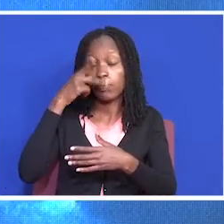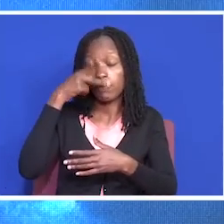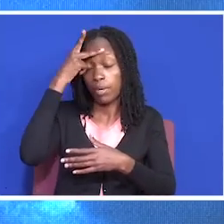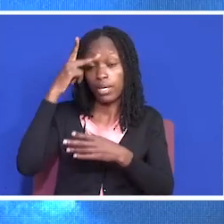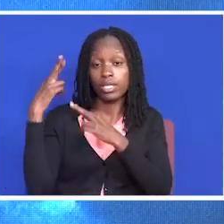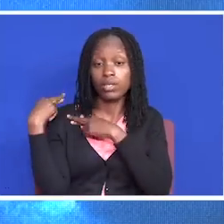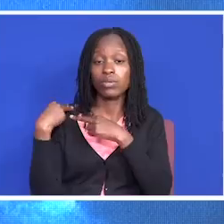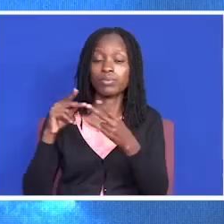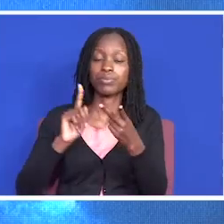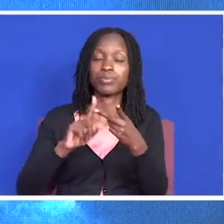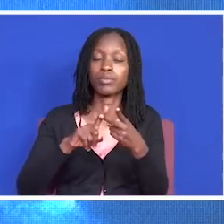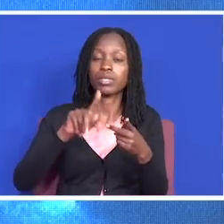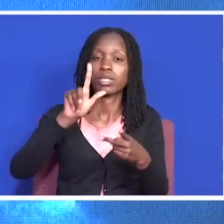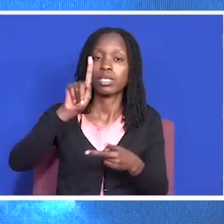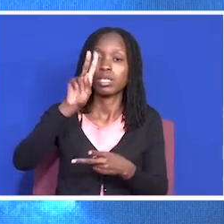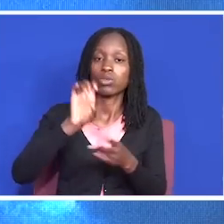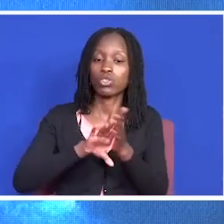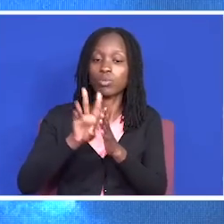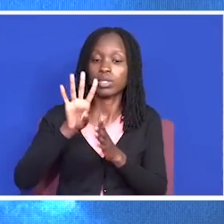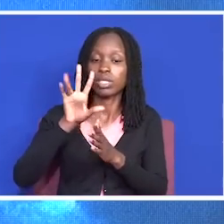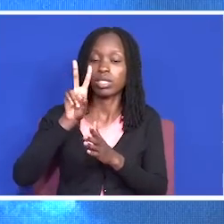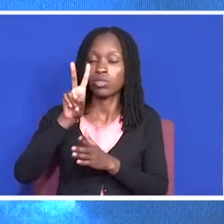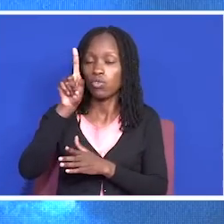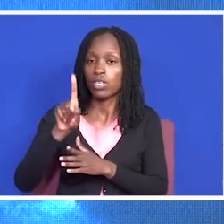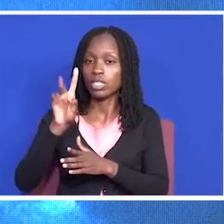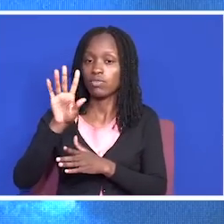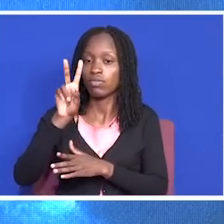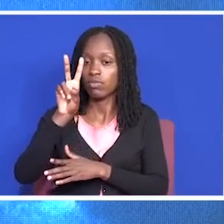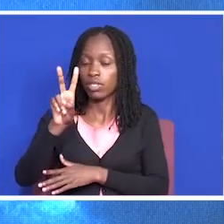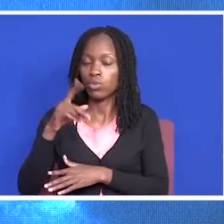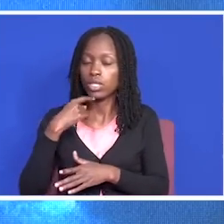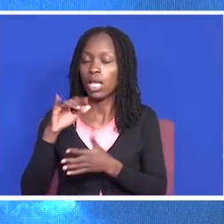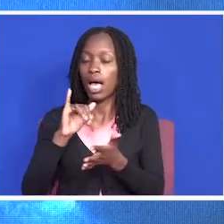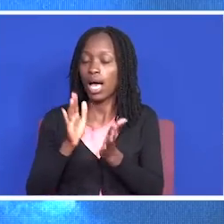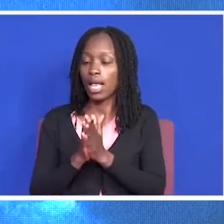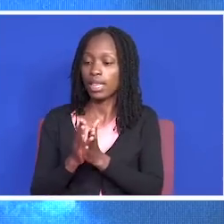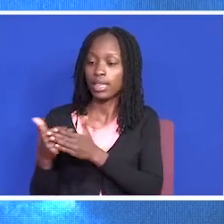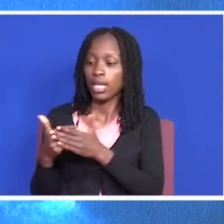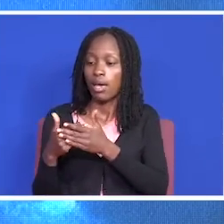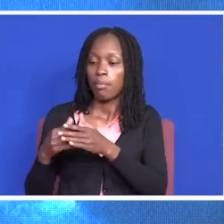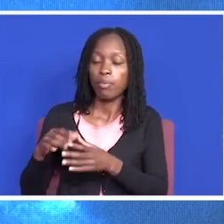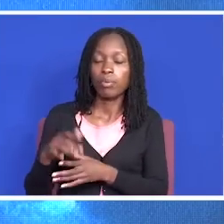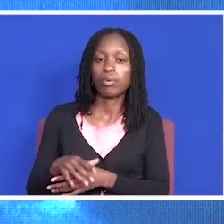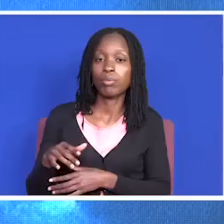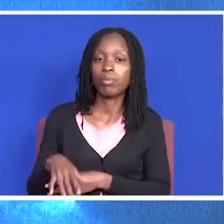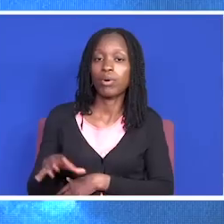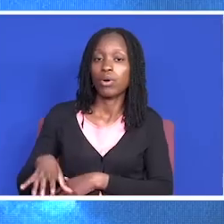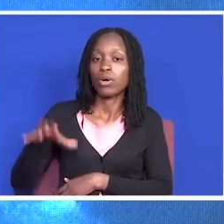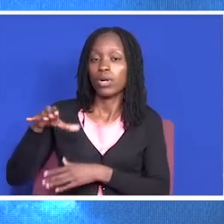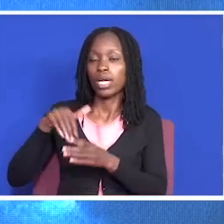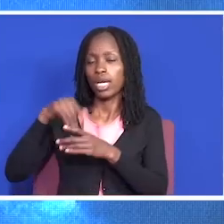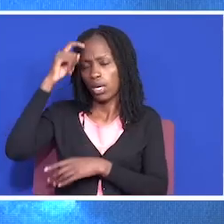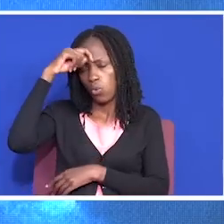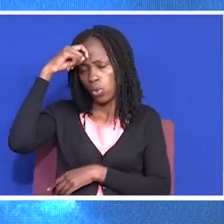two, Luke chapter 2, verse 52 is saying, and the baby grew in wisdom,